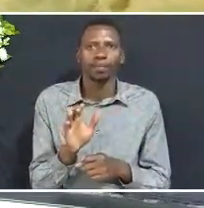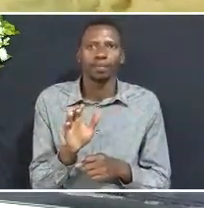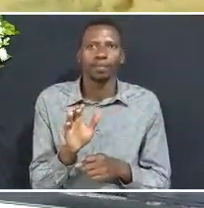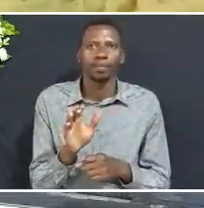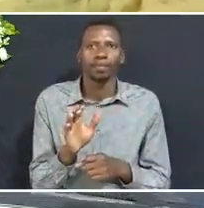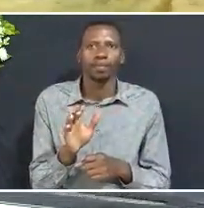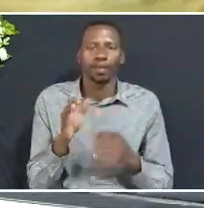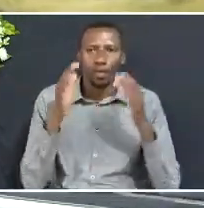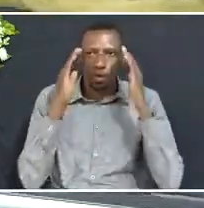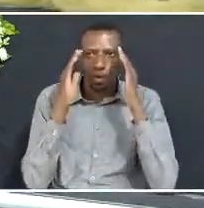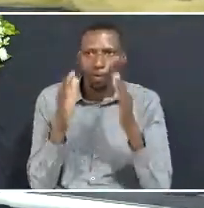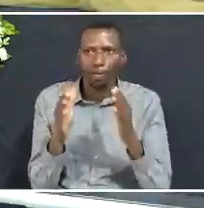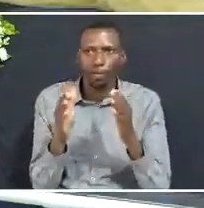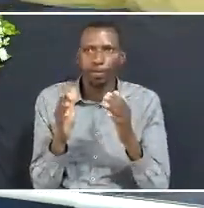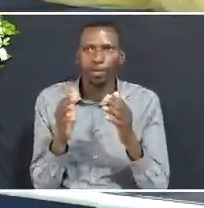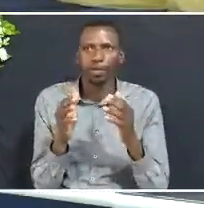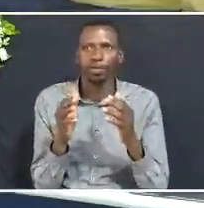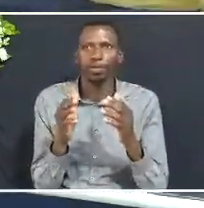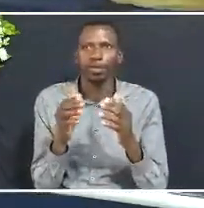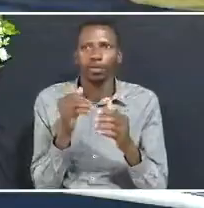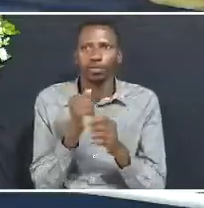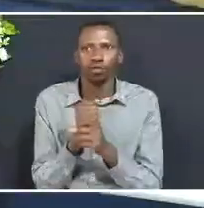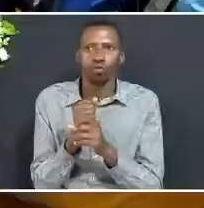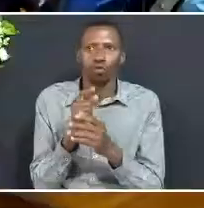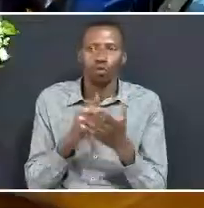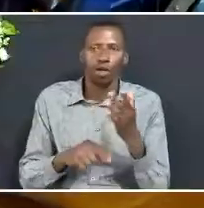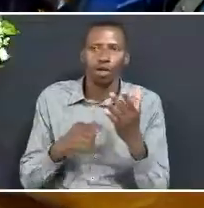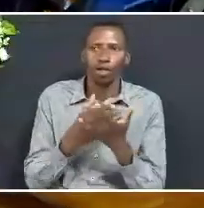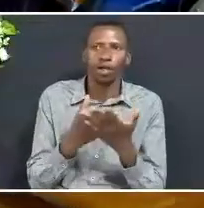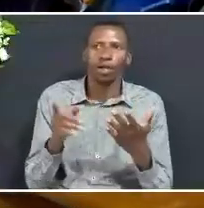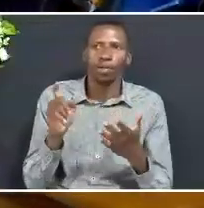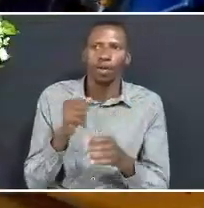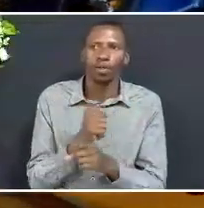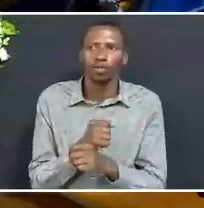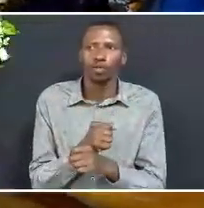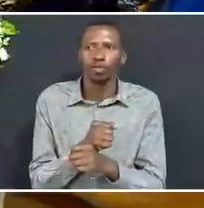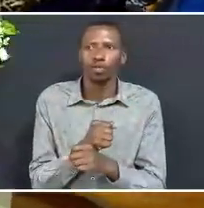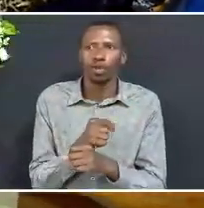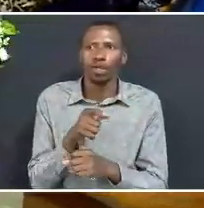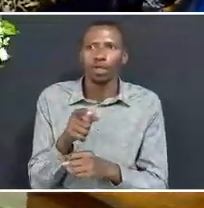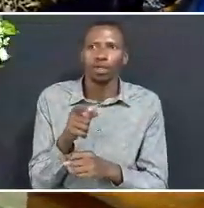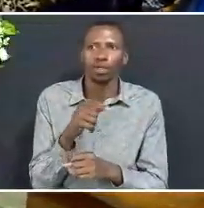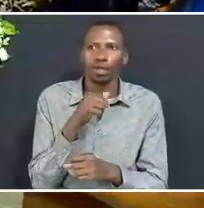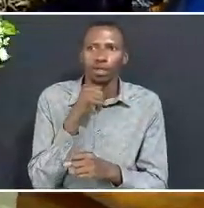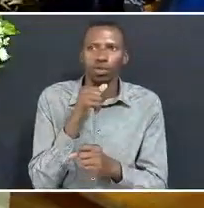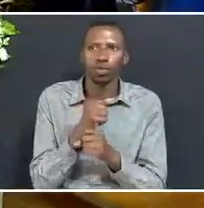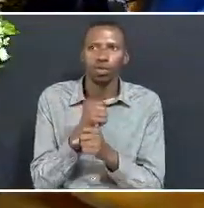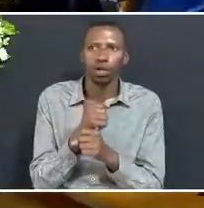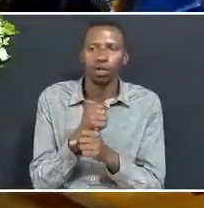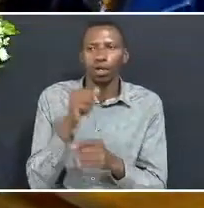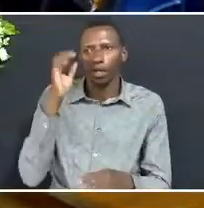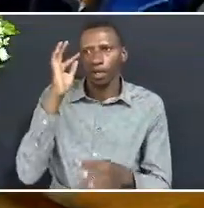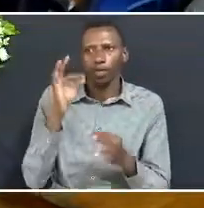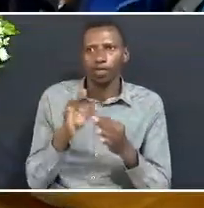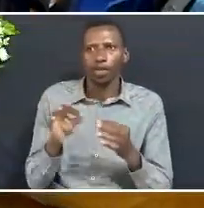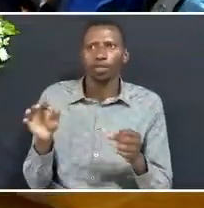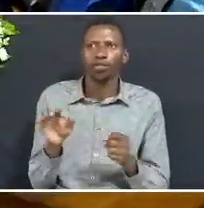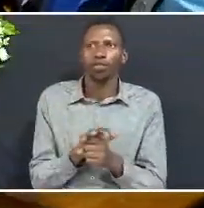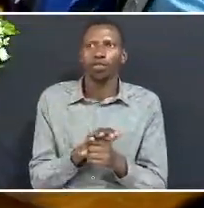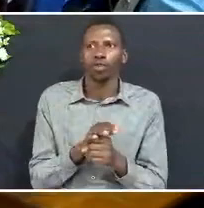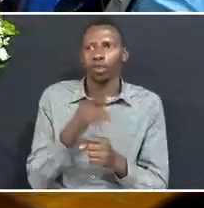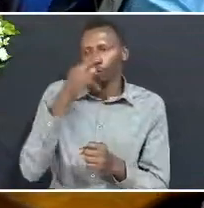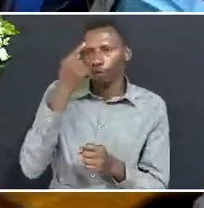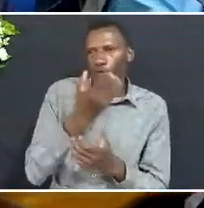the commitment to the response to doing what they were supposed to do, was not that faithfully executed because